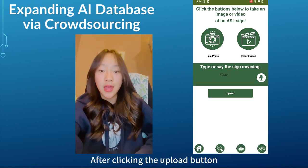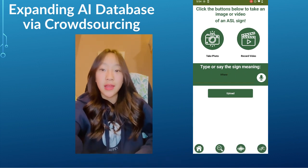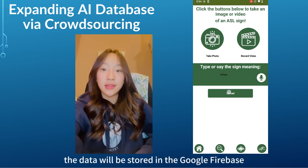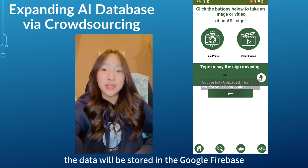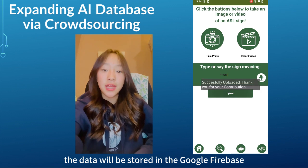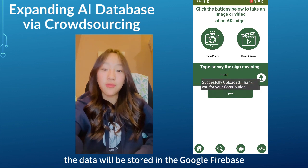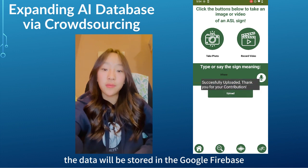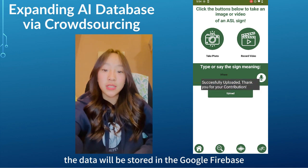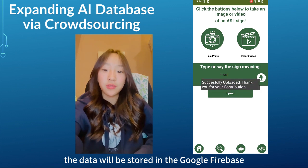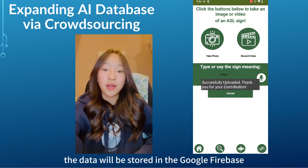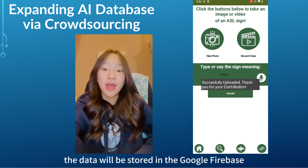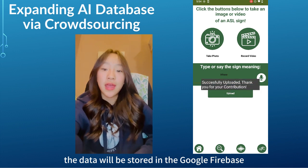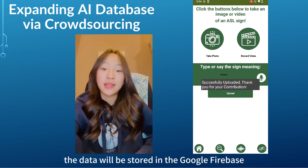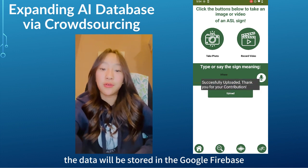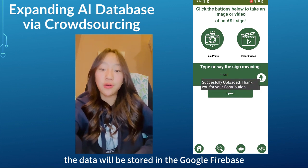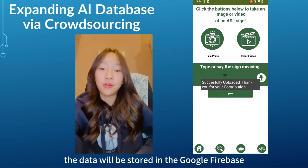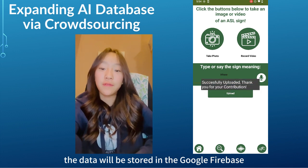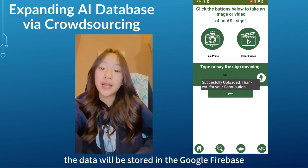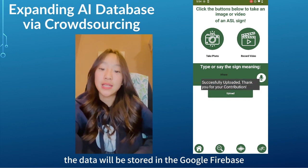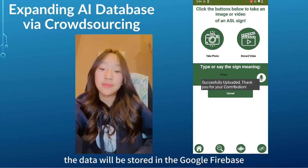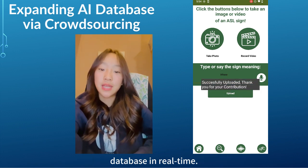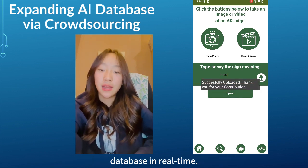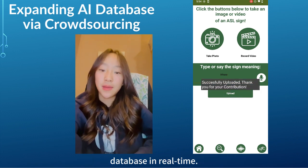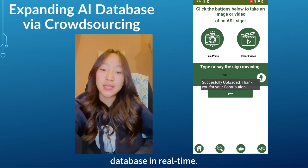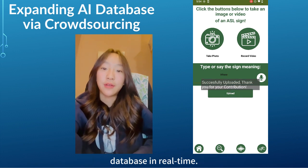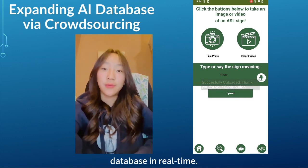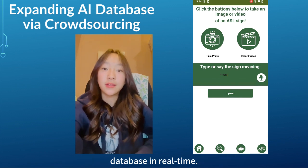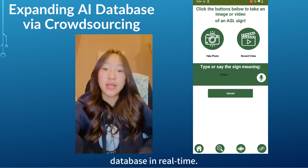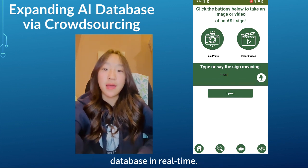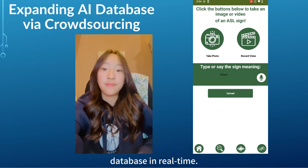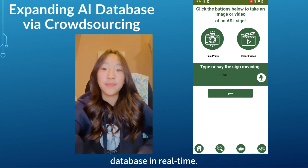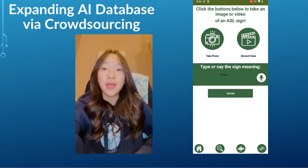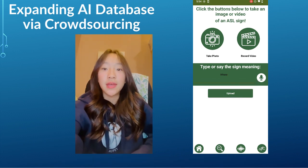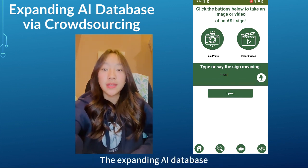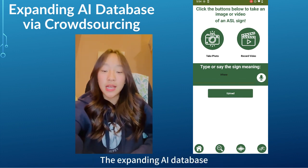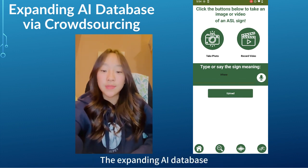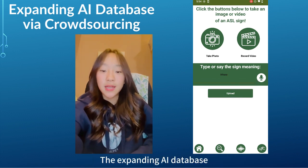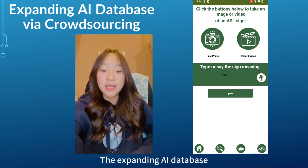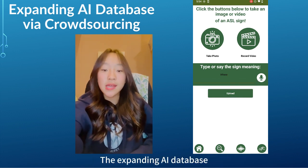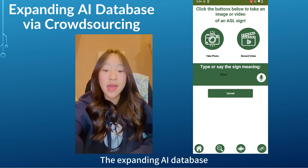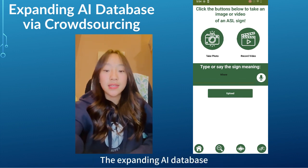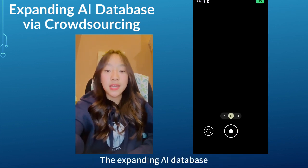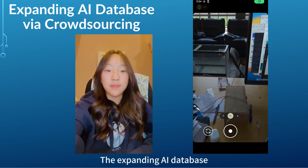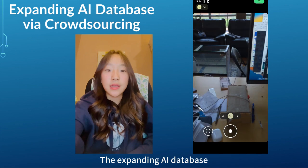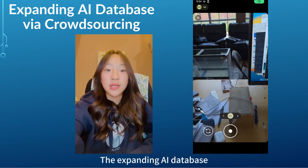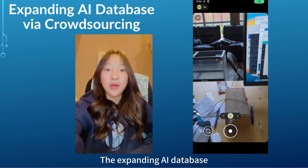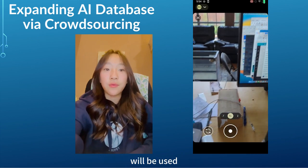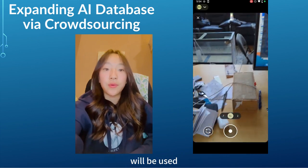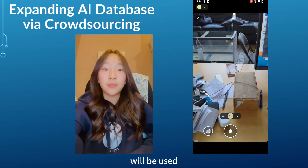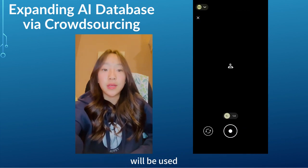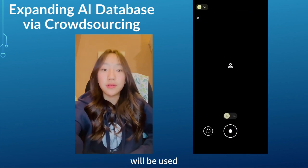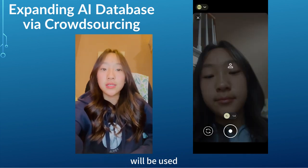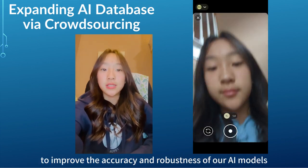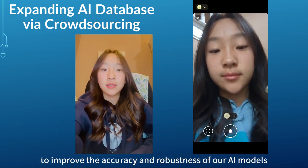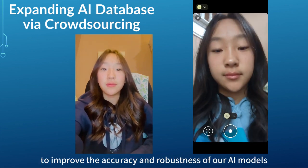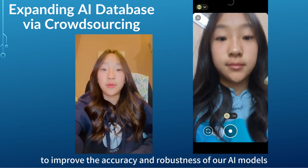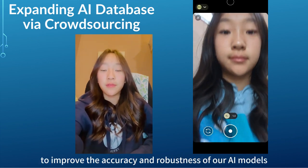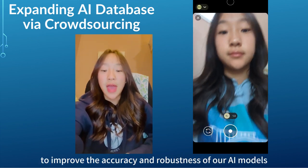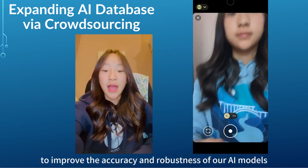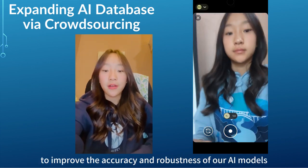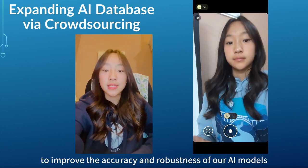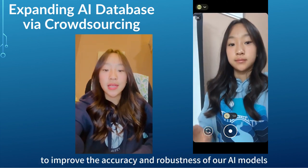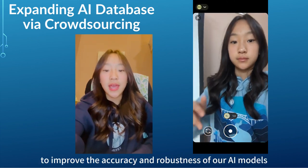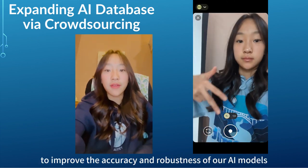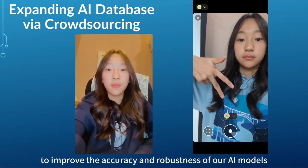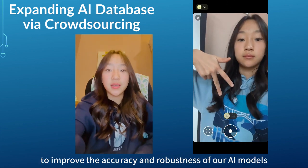button, the data will be stored in the Google FireTime database in real time. The expanding AI database will be used to improve